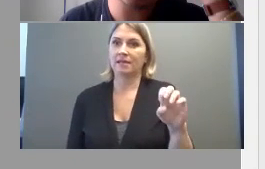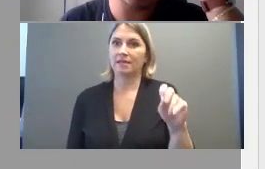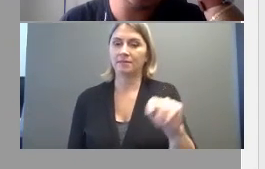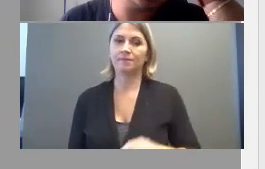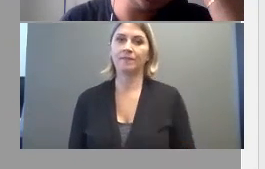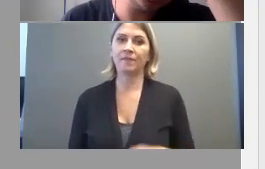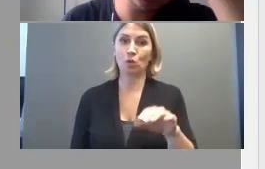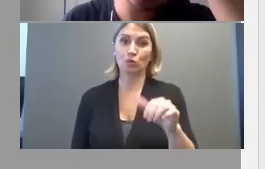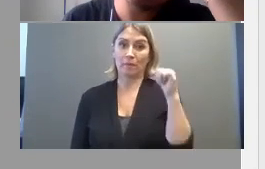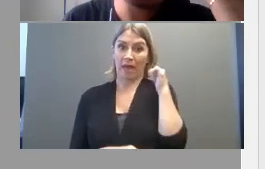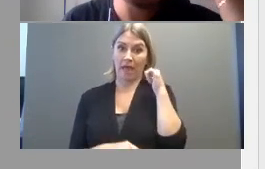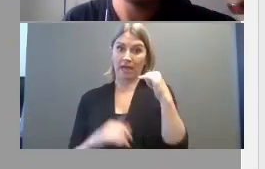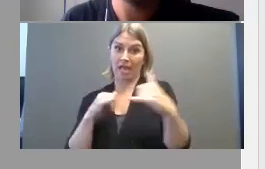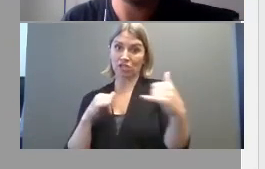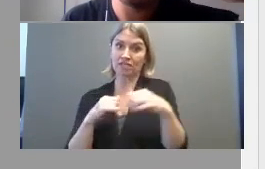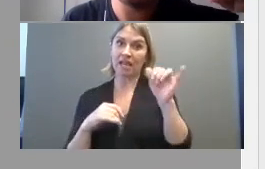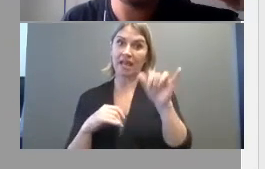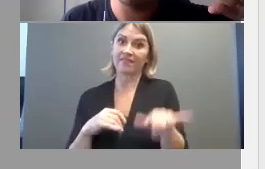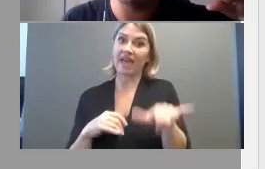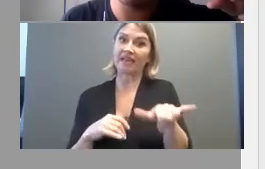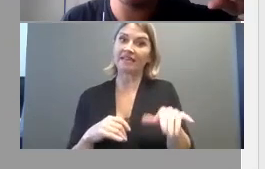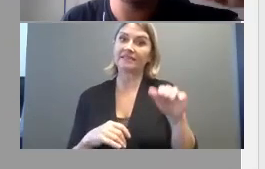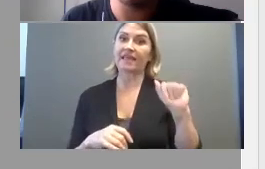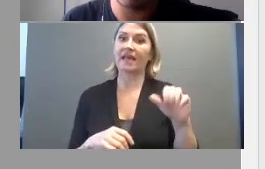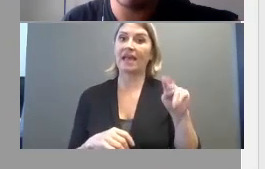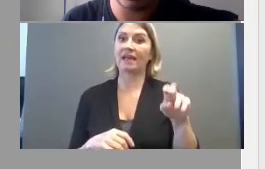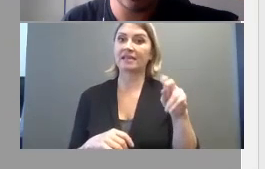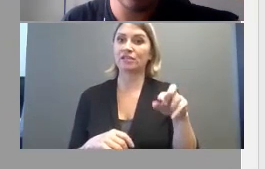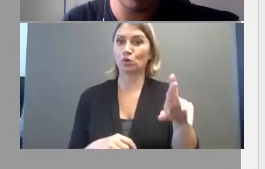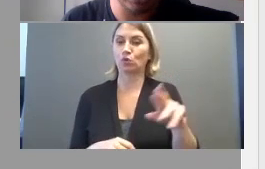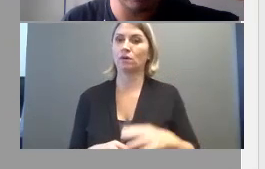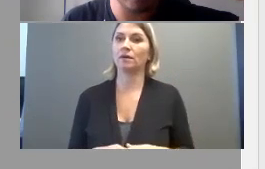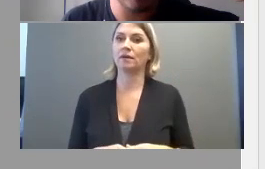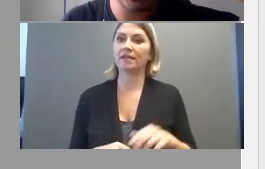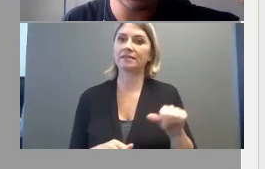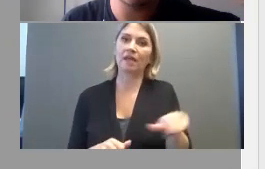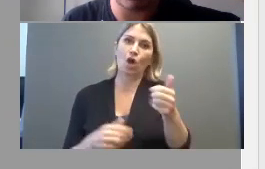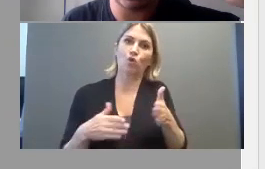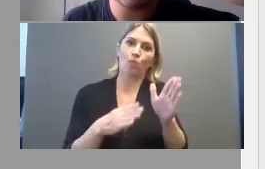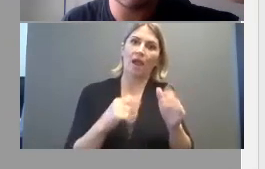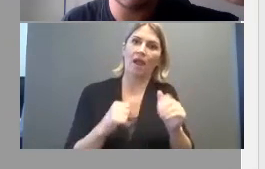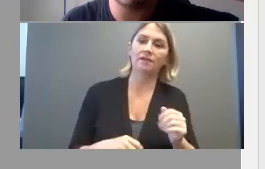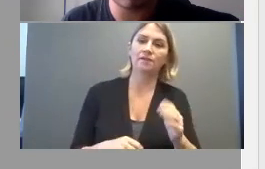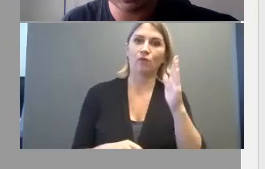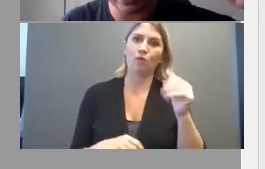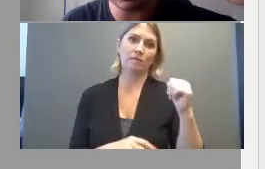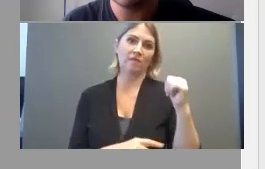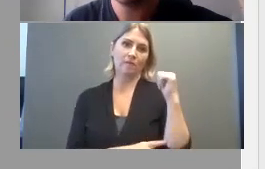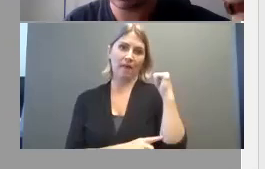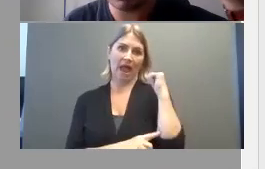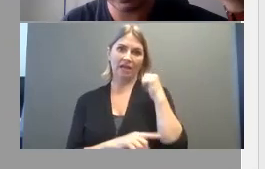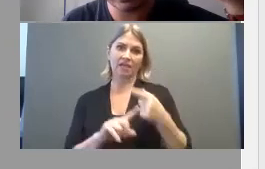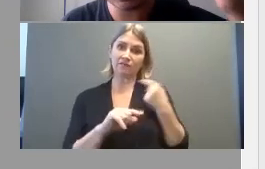Back edges are essentially edges that lead basically the other way around from forward edges. So back edges lead from a